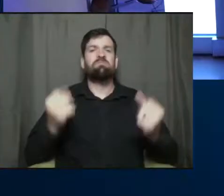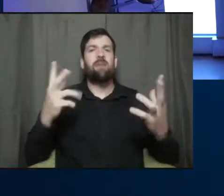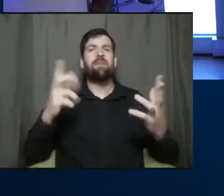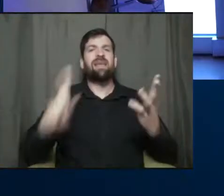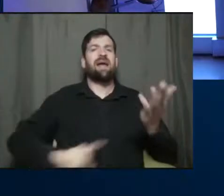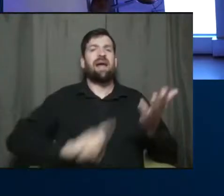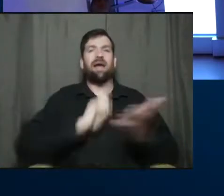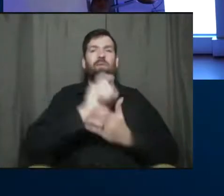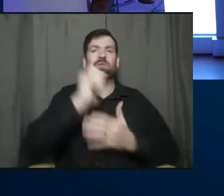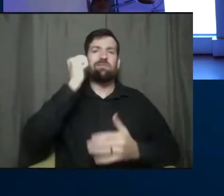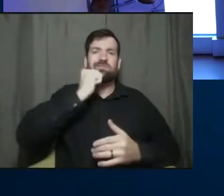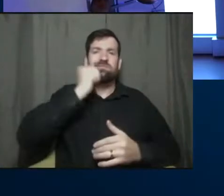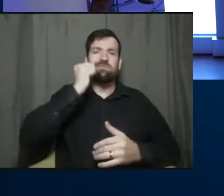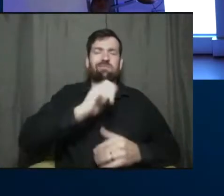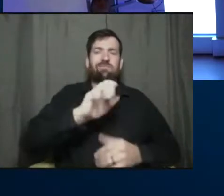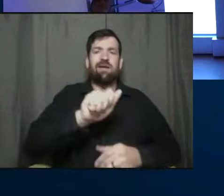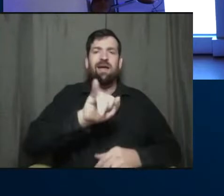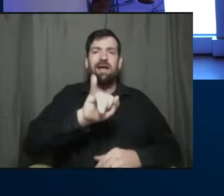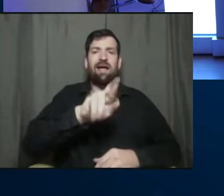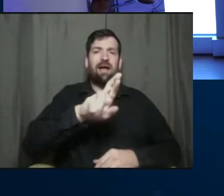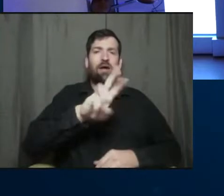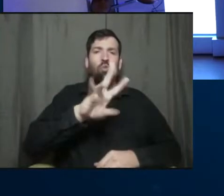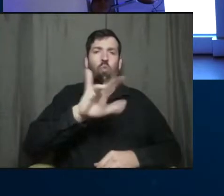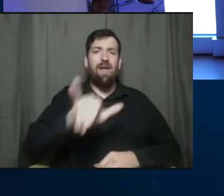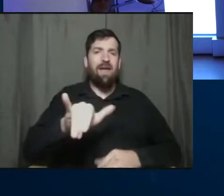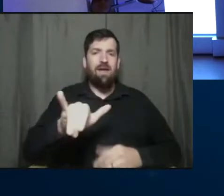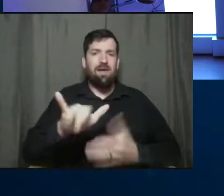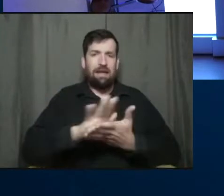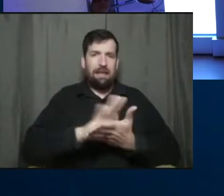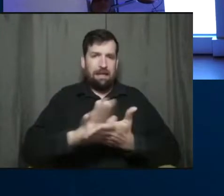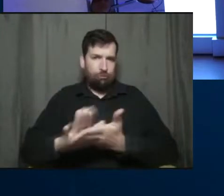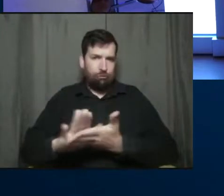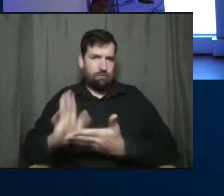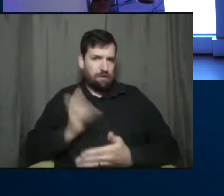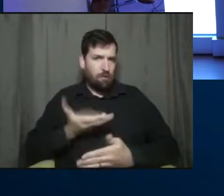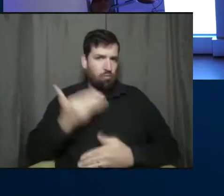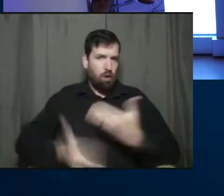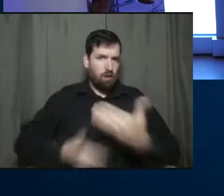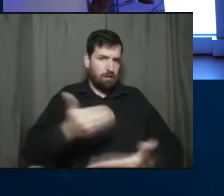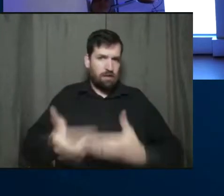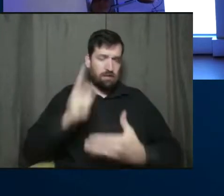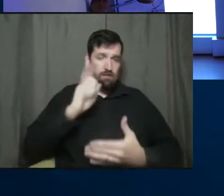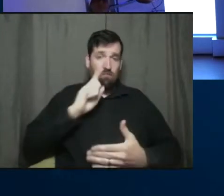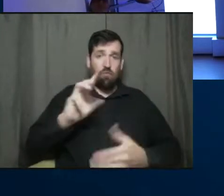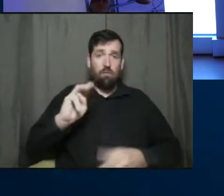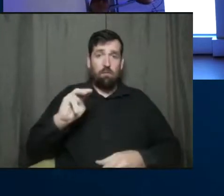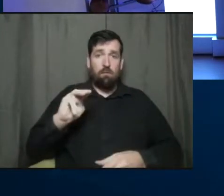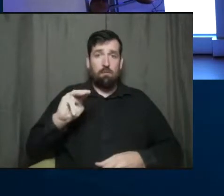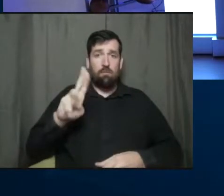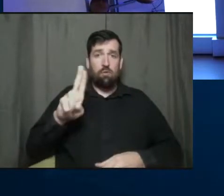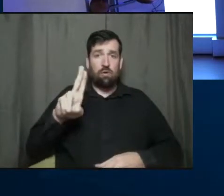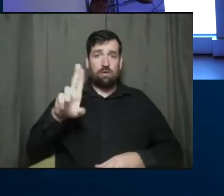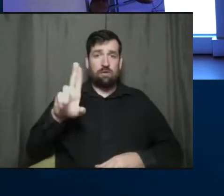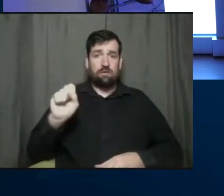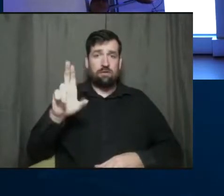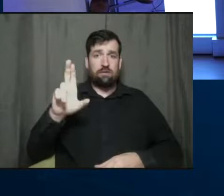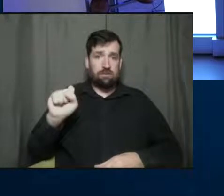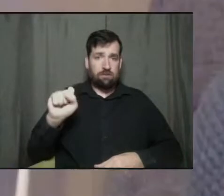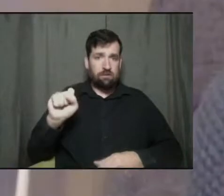airway clearance? That stuff that the process we did in CF to try and get the mucus out of your lungs. Amanda, how many hours a day did you spend on